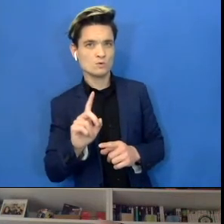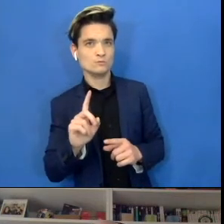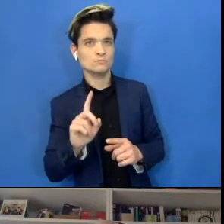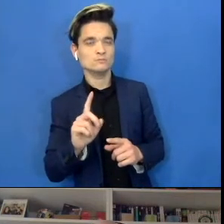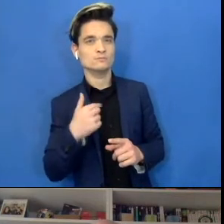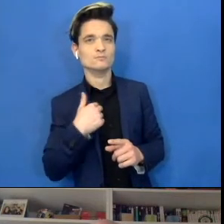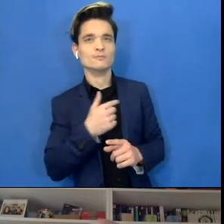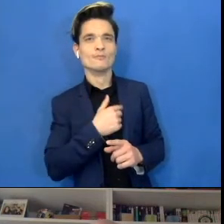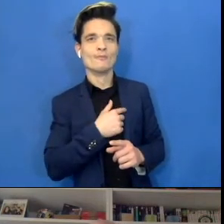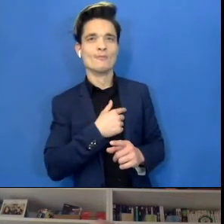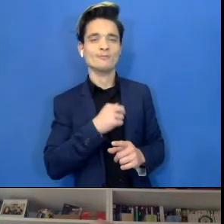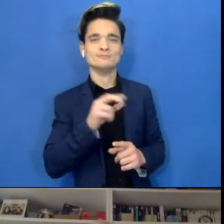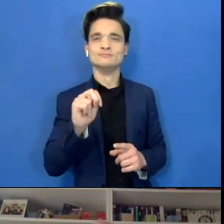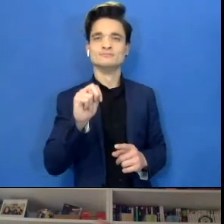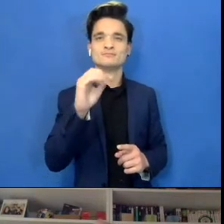an actor, and